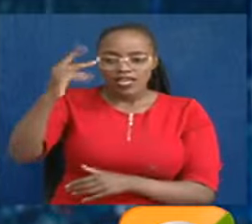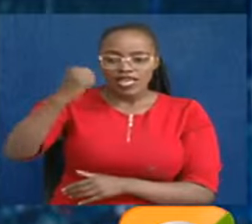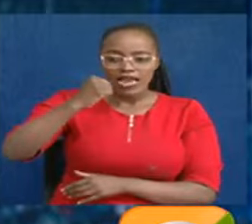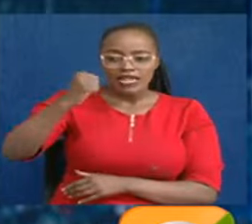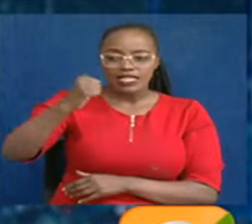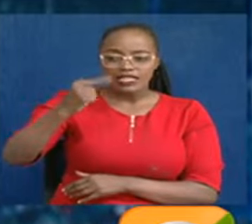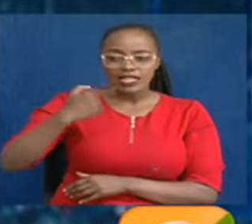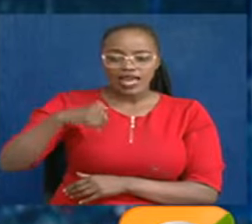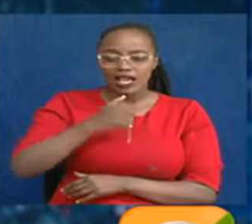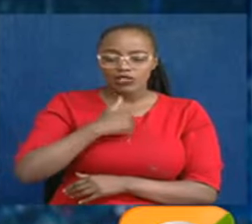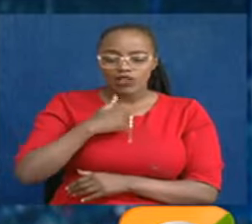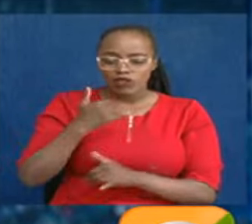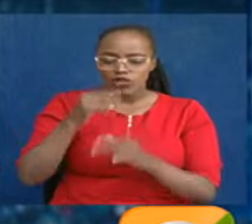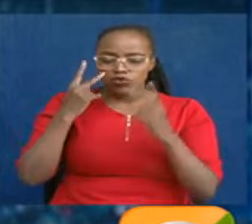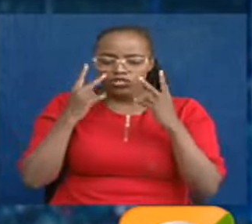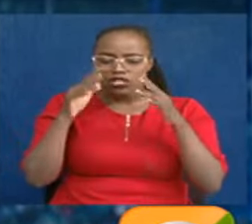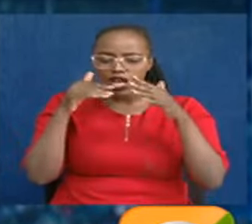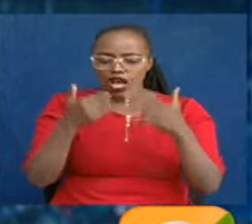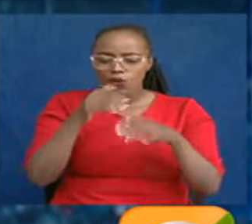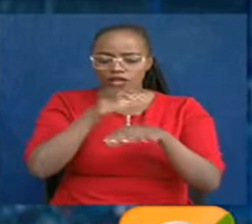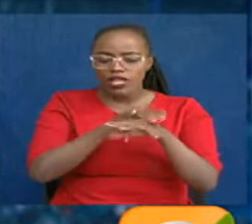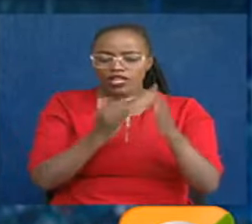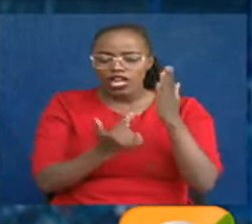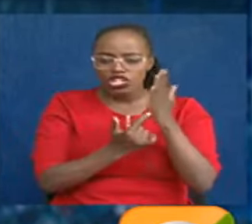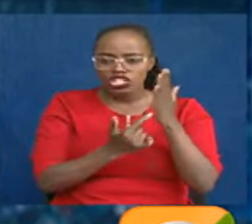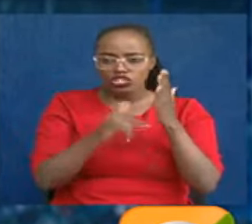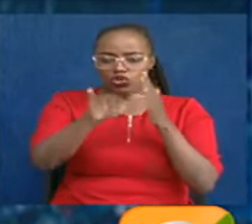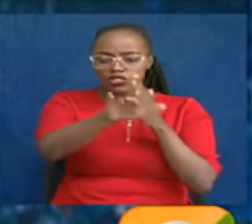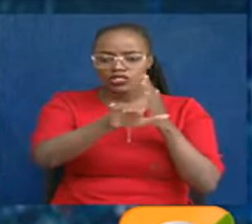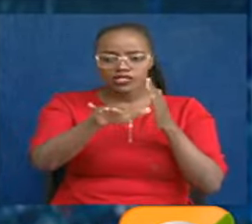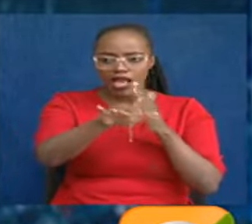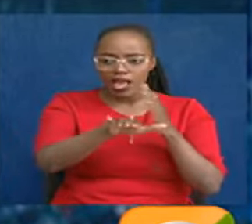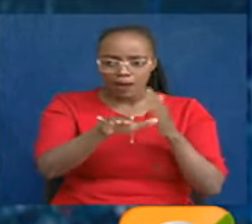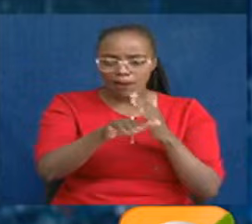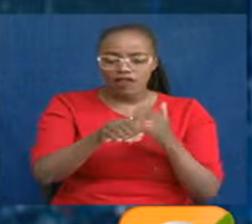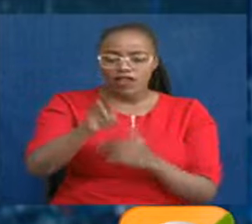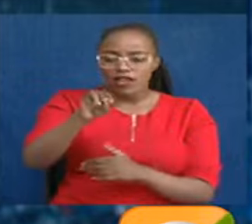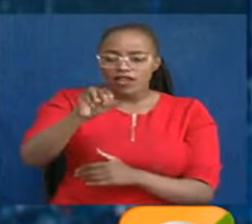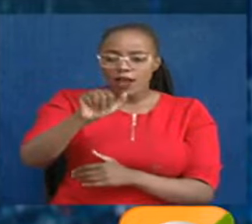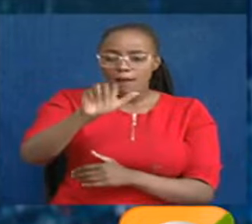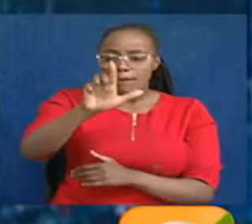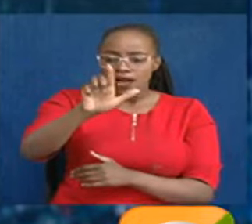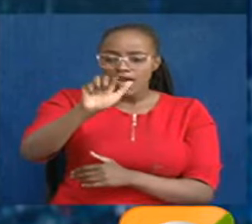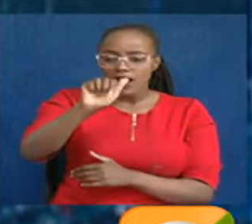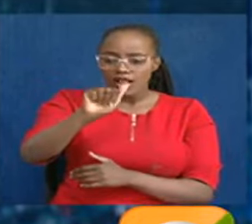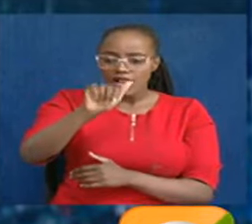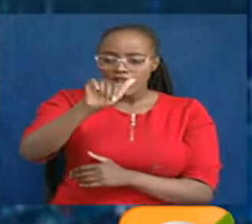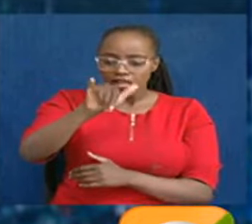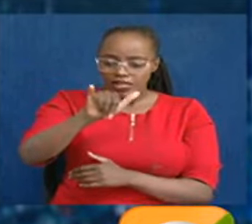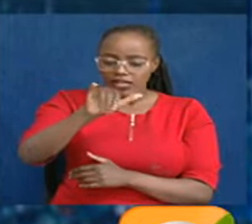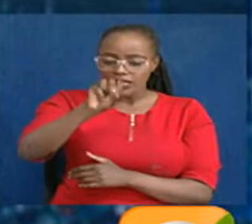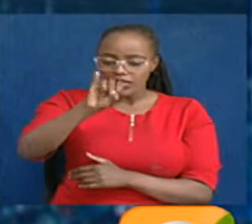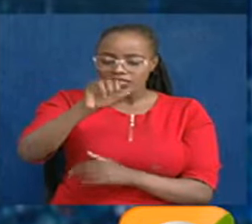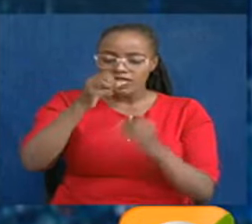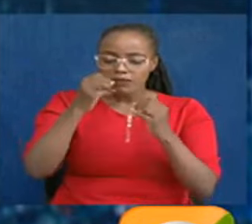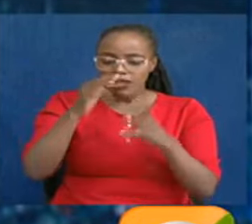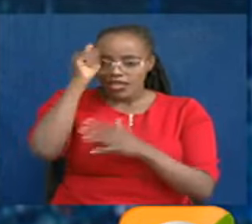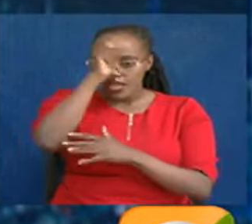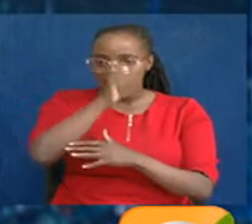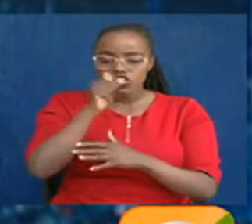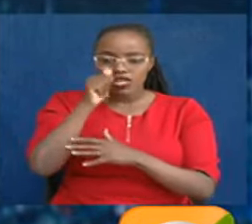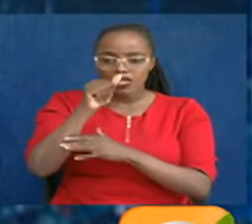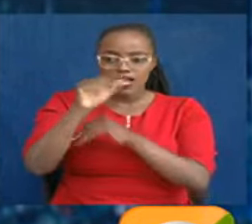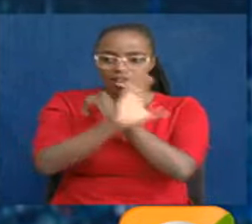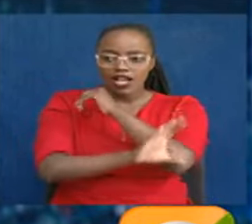looking at how to grow our digital space. And Malaysia and many Asian countries becomes a very